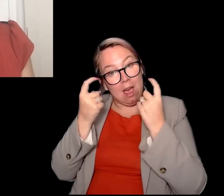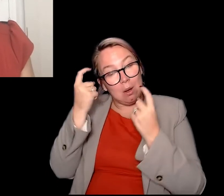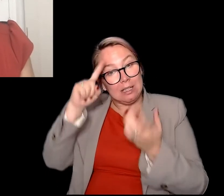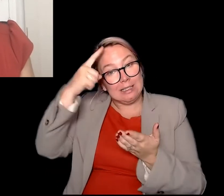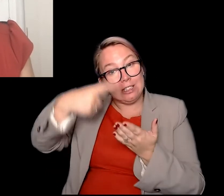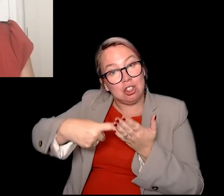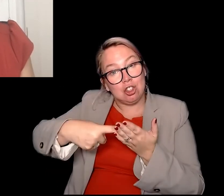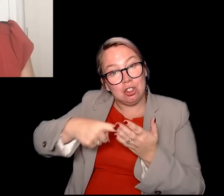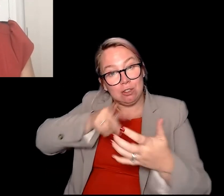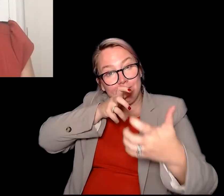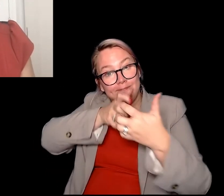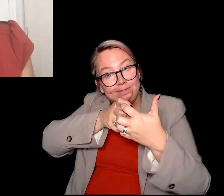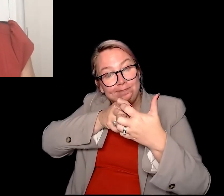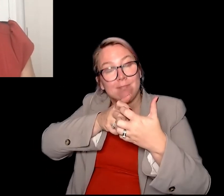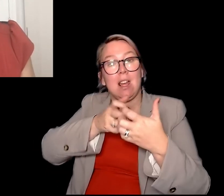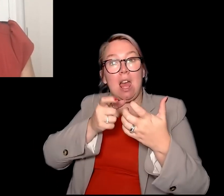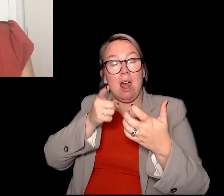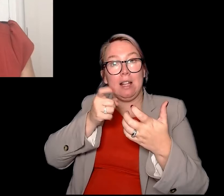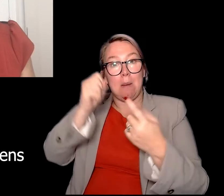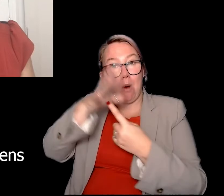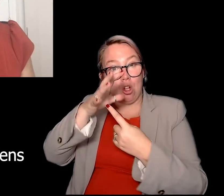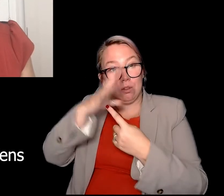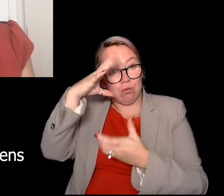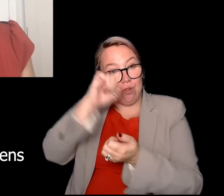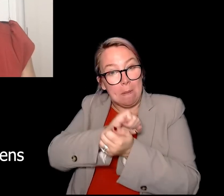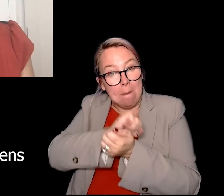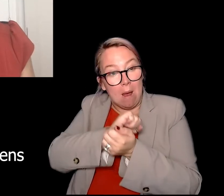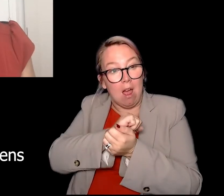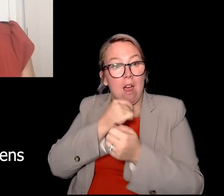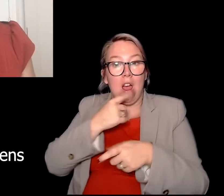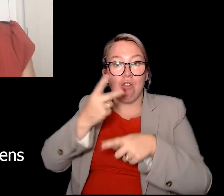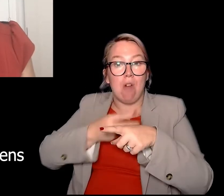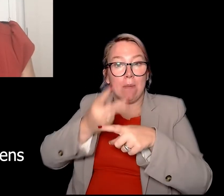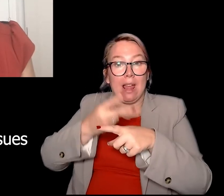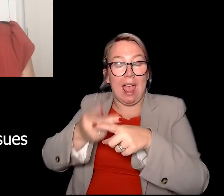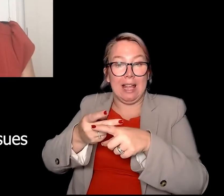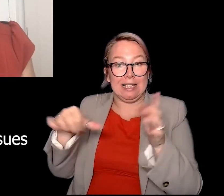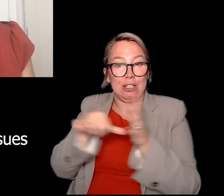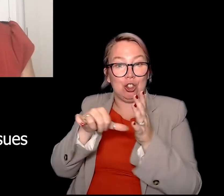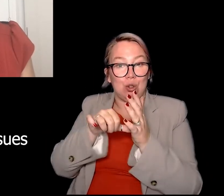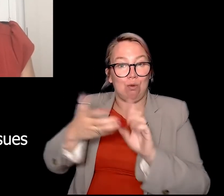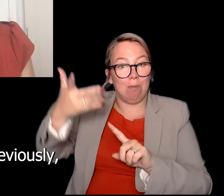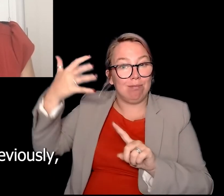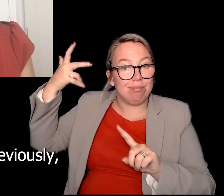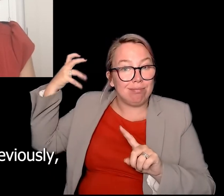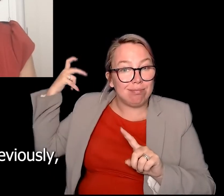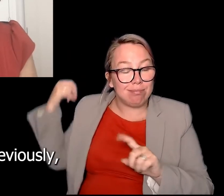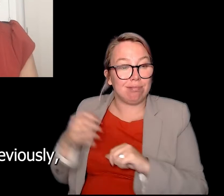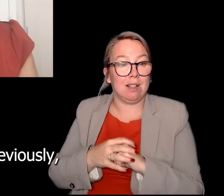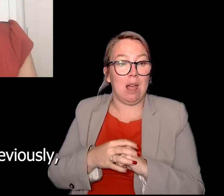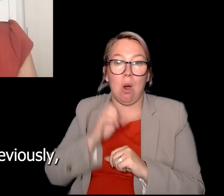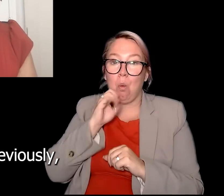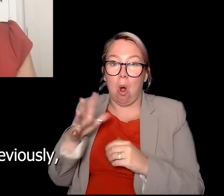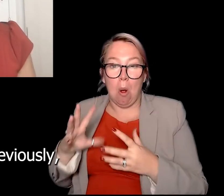how do you, I suppose, think about one, you know, what decisions to make, and obviously with the lens of making sure that, you know, we don't replicate the issues that we've seen in